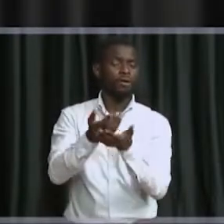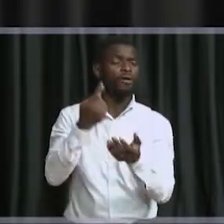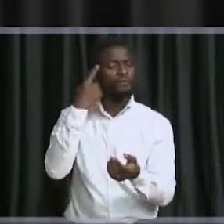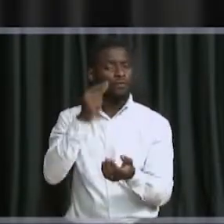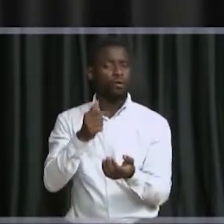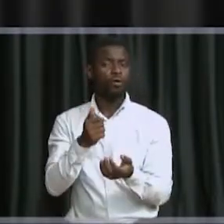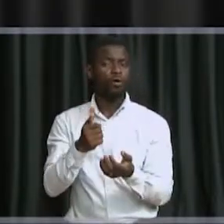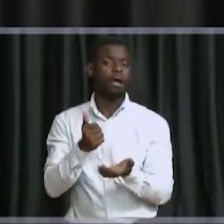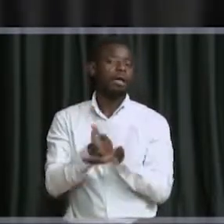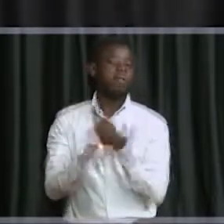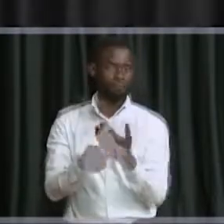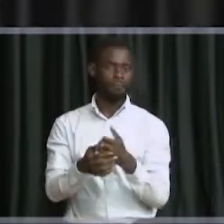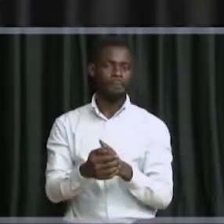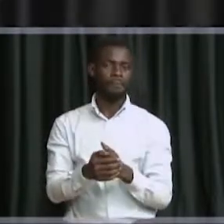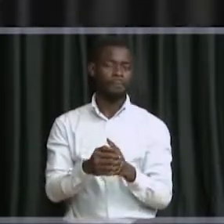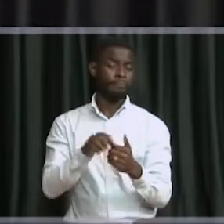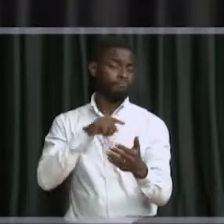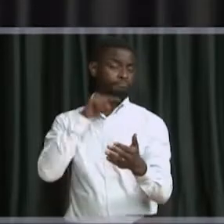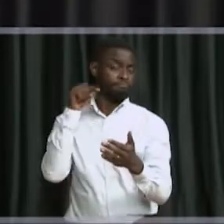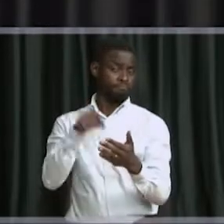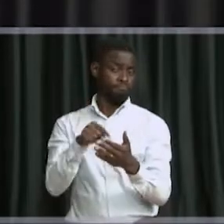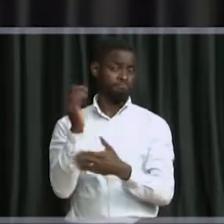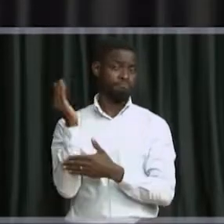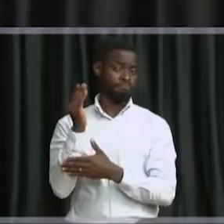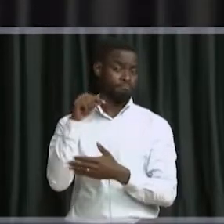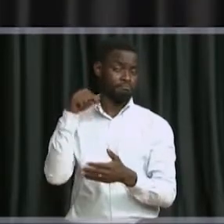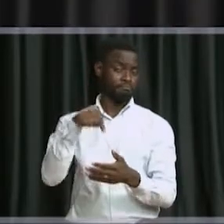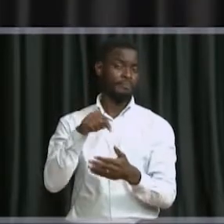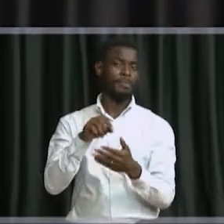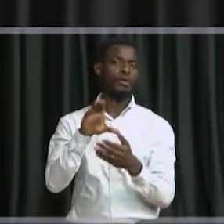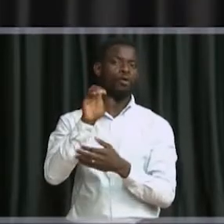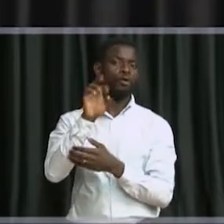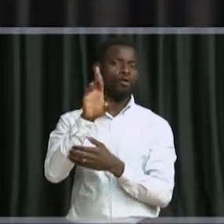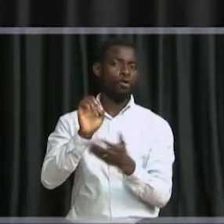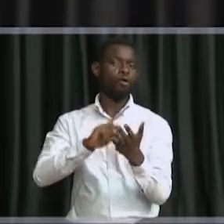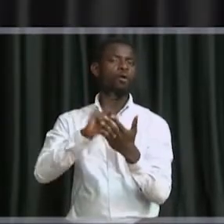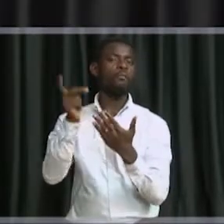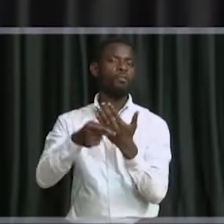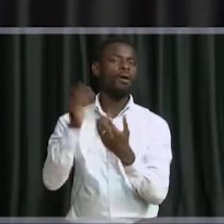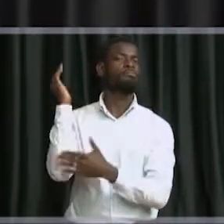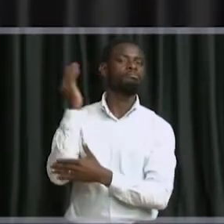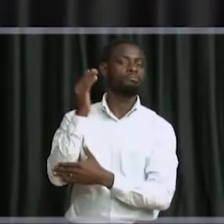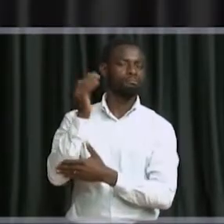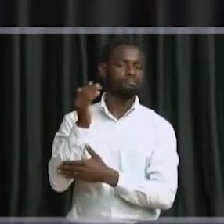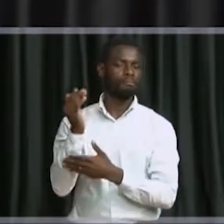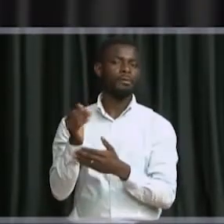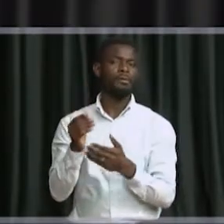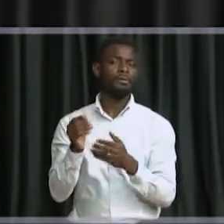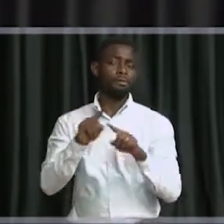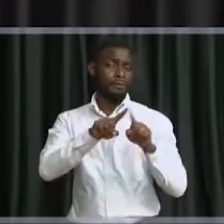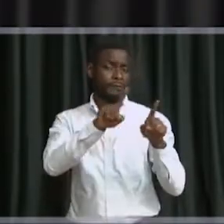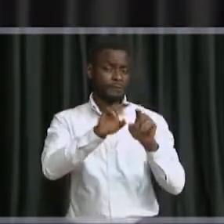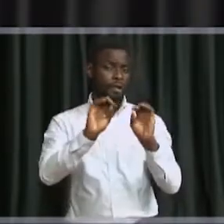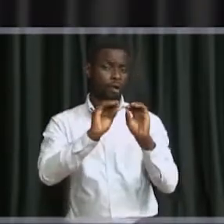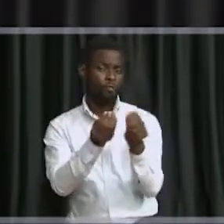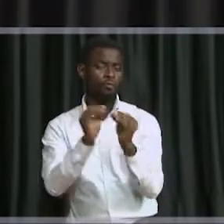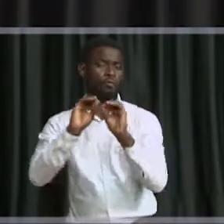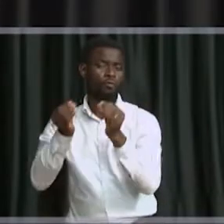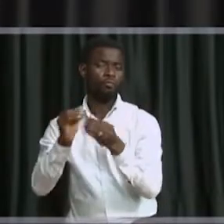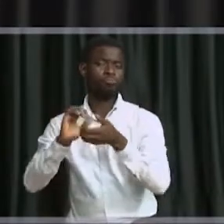jise yebe wawo yeyi eya call program nse mda springboard roadshow foundation